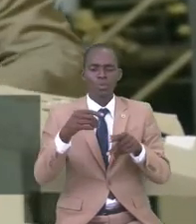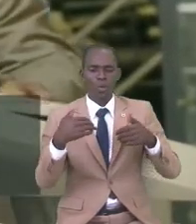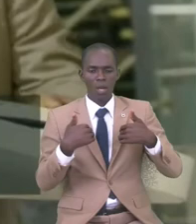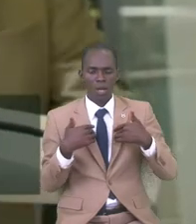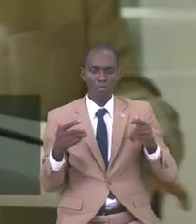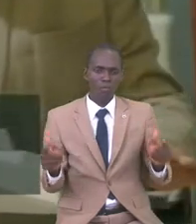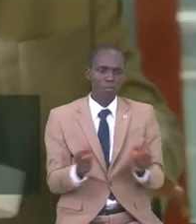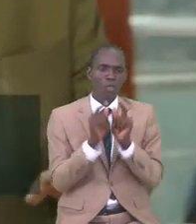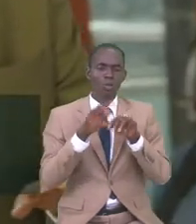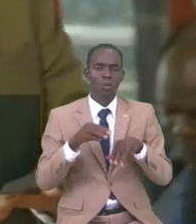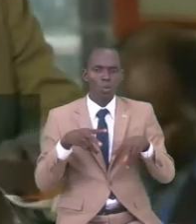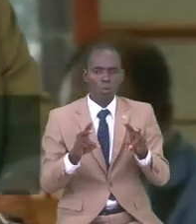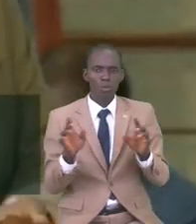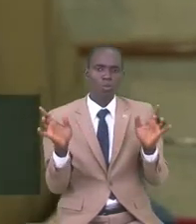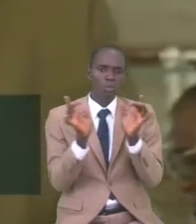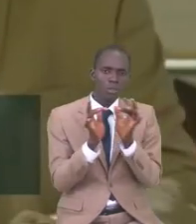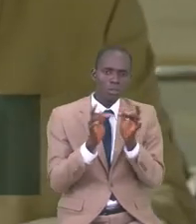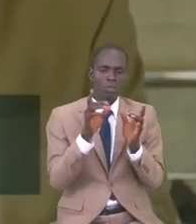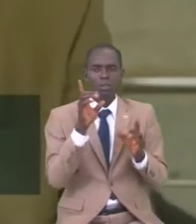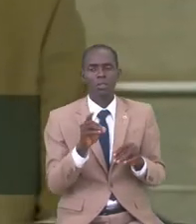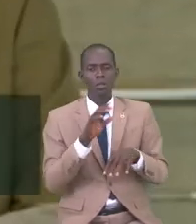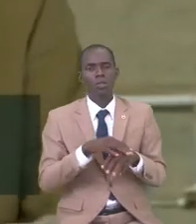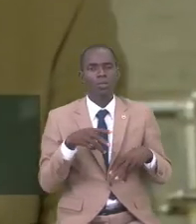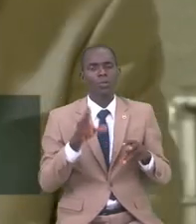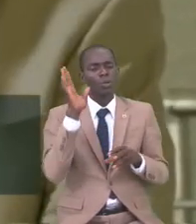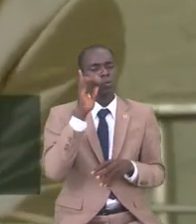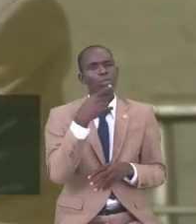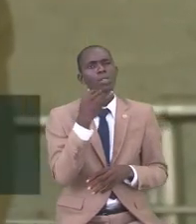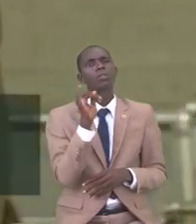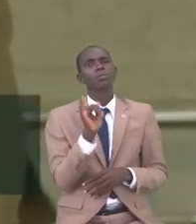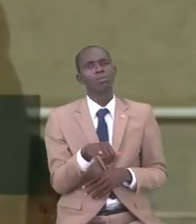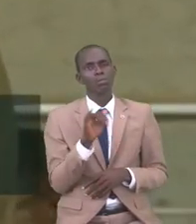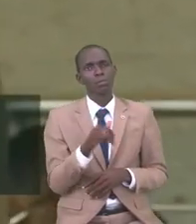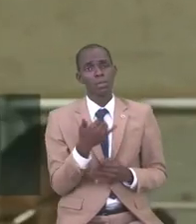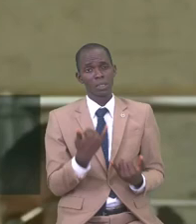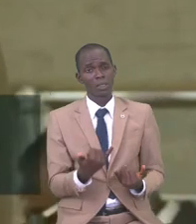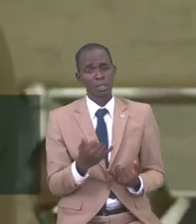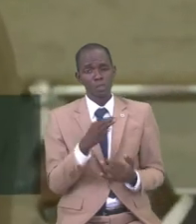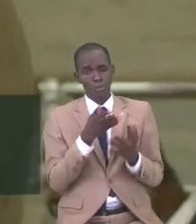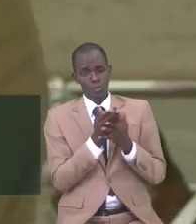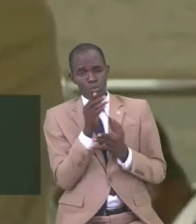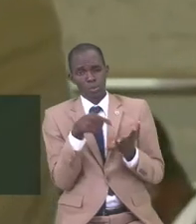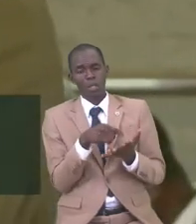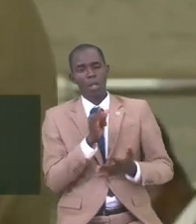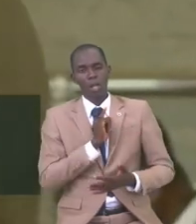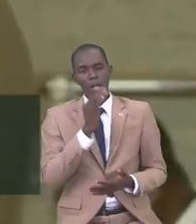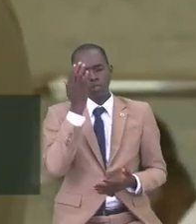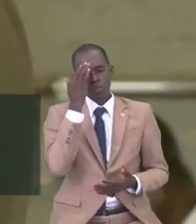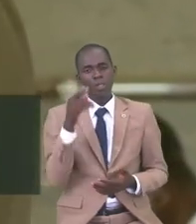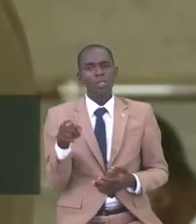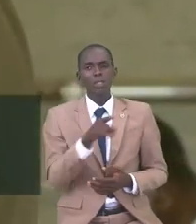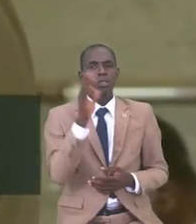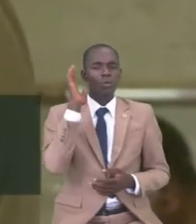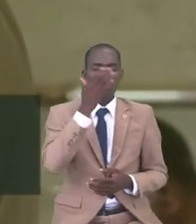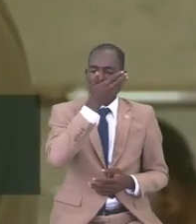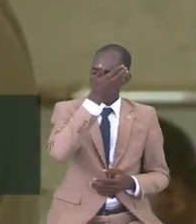with, and the people that contact you, they'll say, by this I know. They will forget our